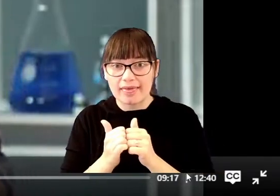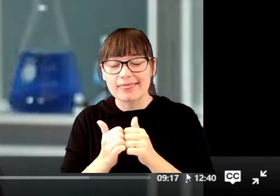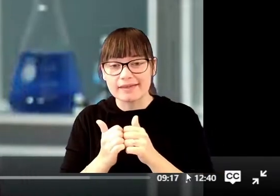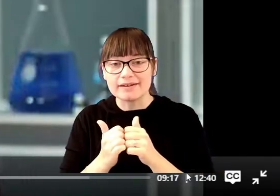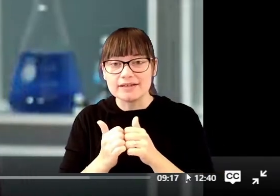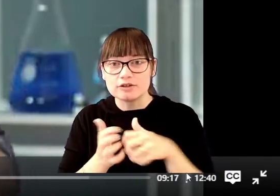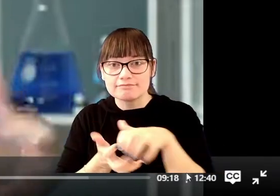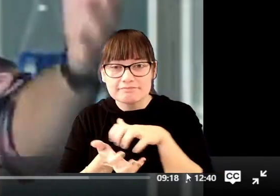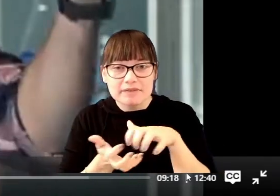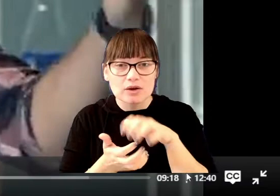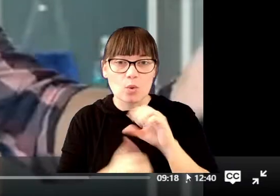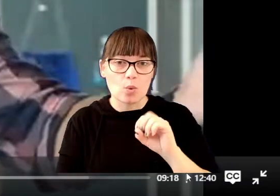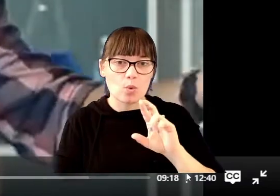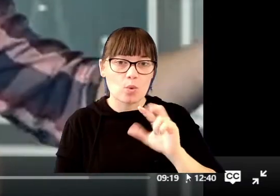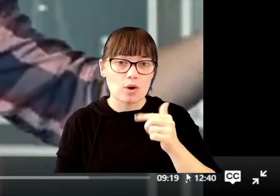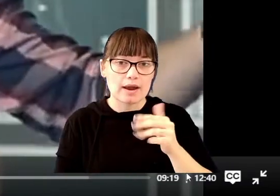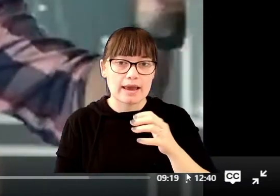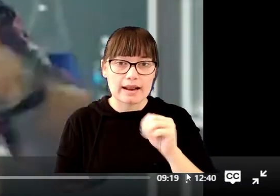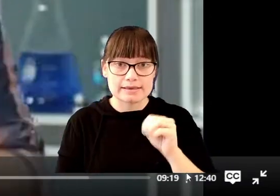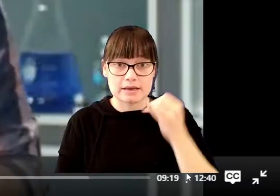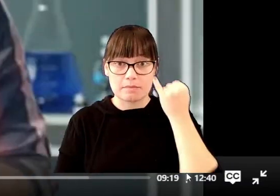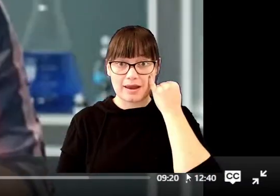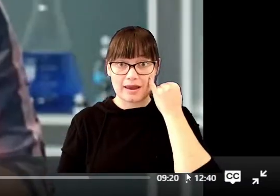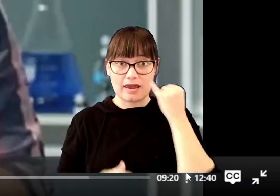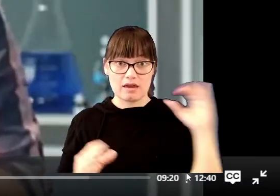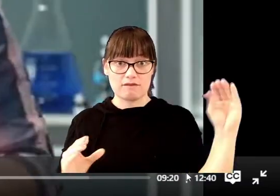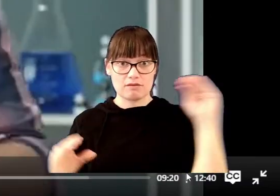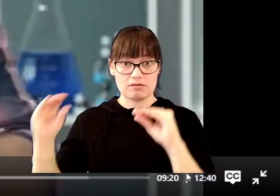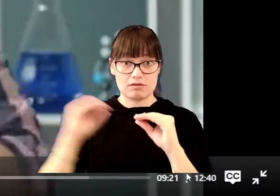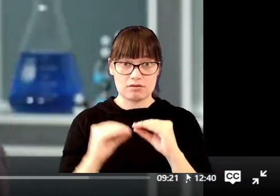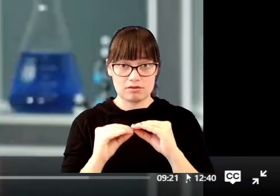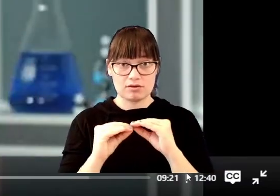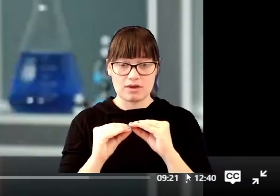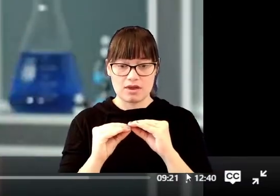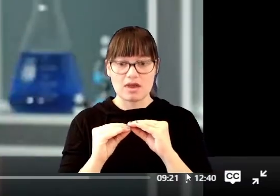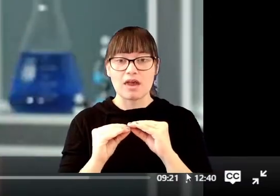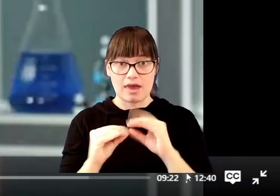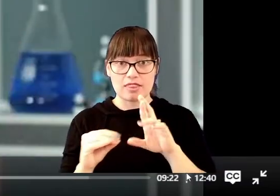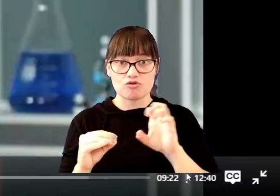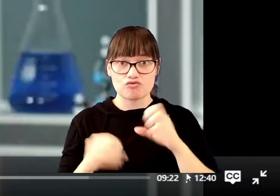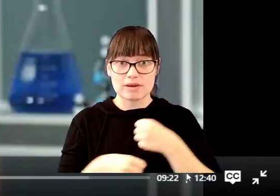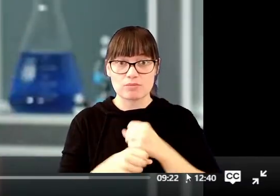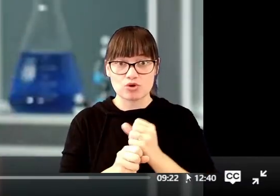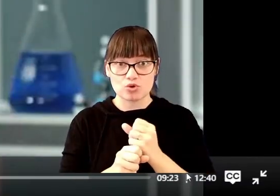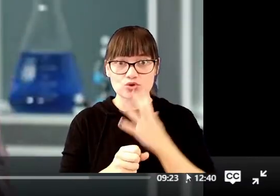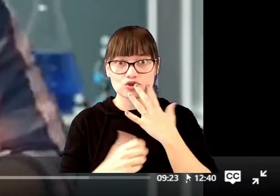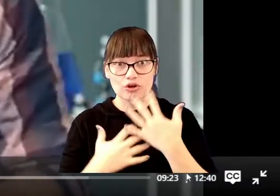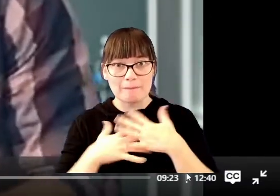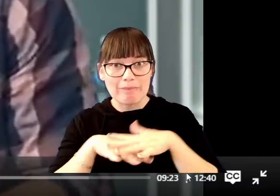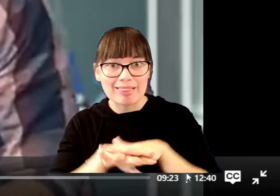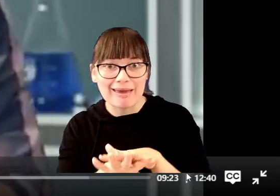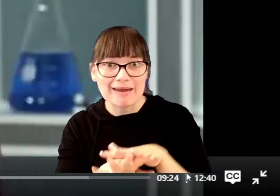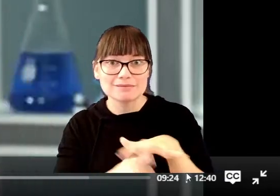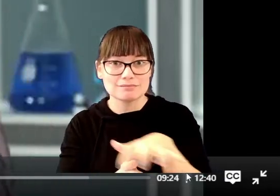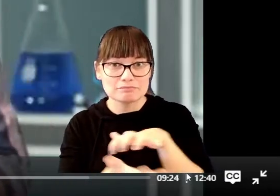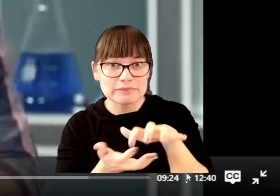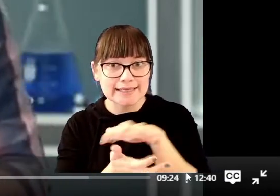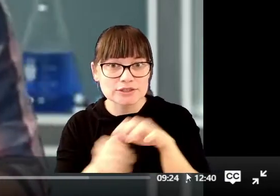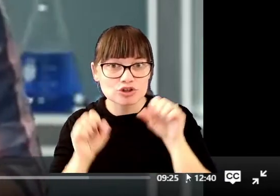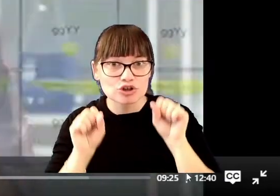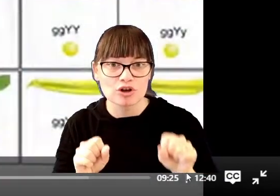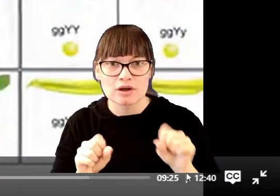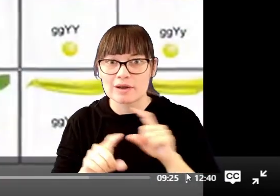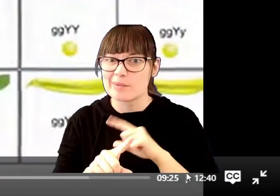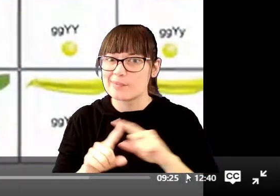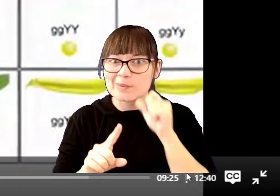you take an organism, you take another organism, they reproduce sexually, and they just kind of blend together, right? No one really anticipated,